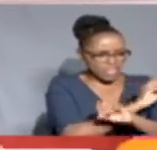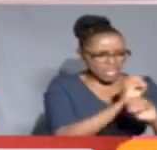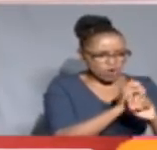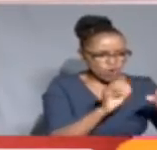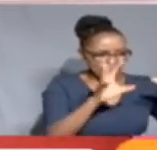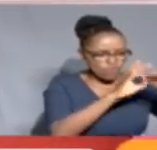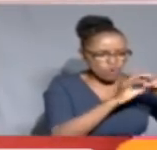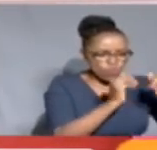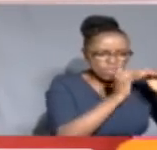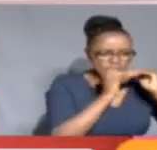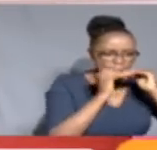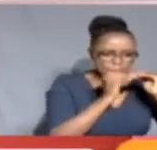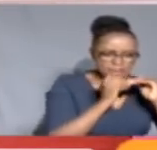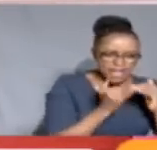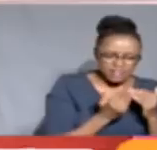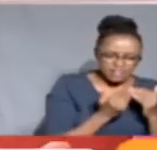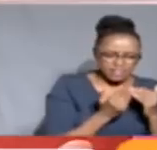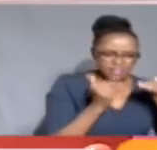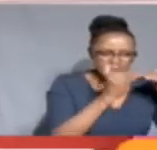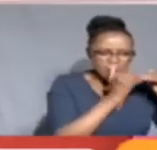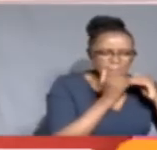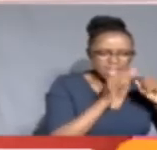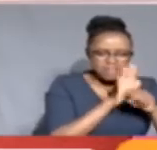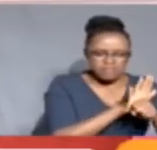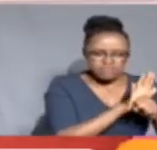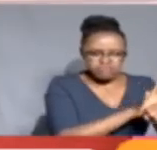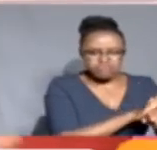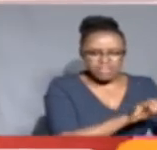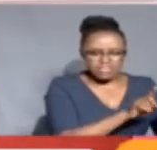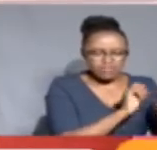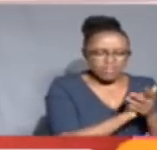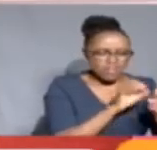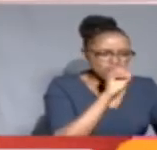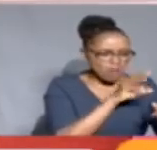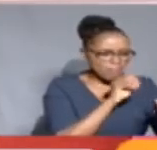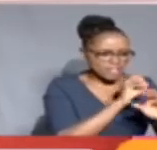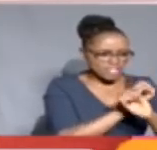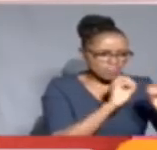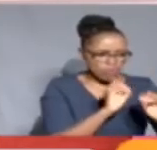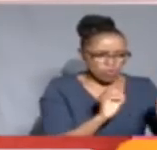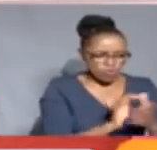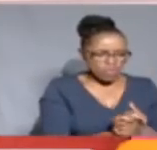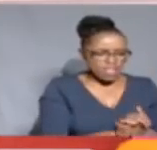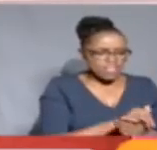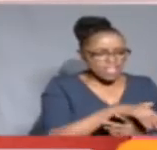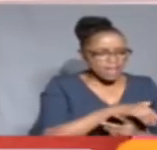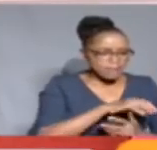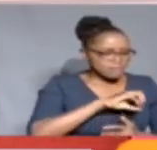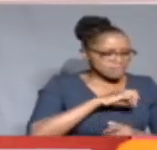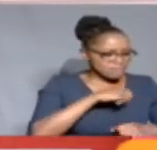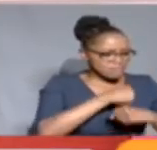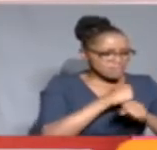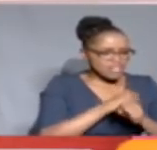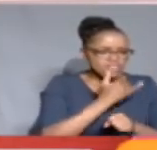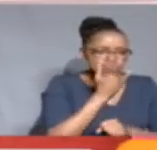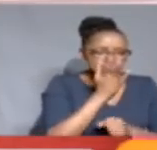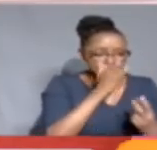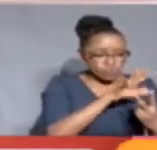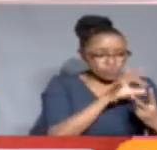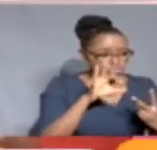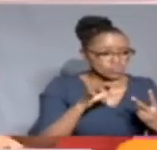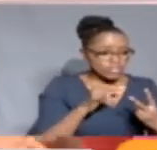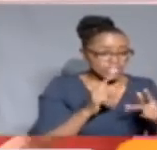Combined with peer pressure, combined with no mentorship, no guidance, he made the wrong choice. Mm. And you